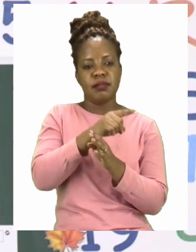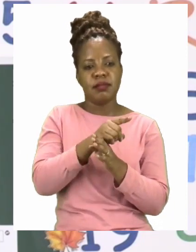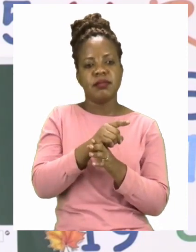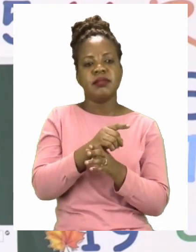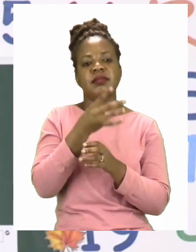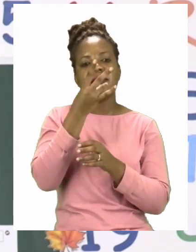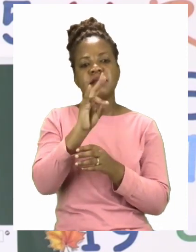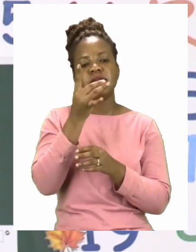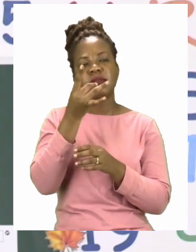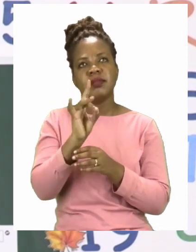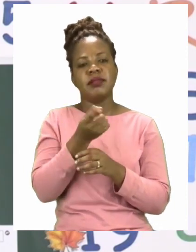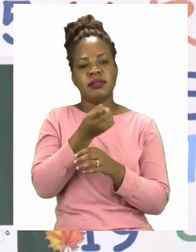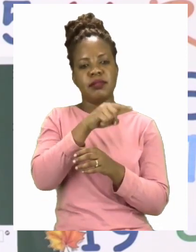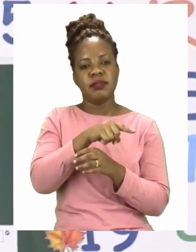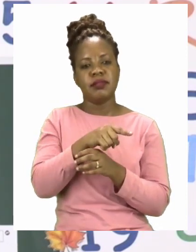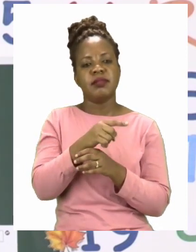78,